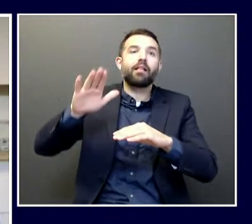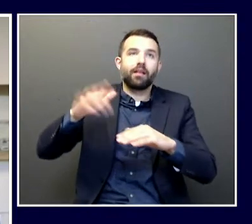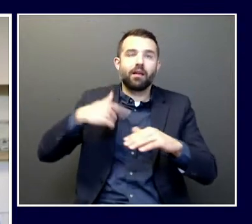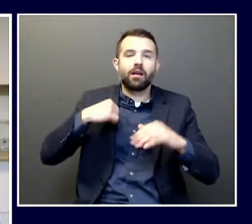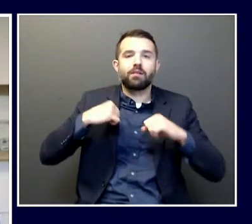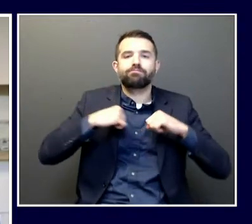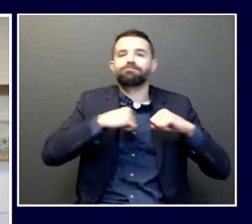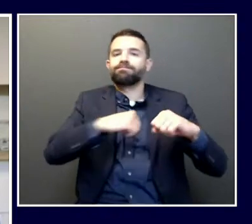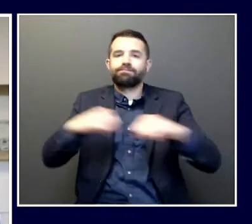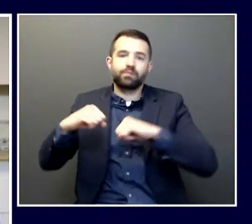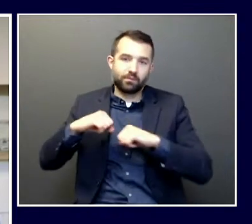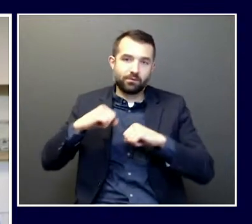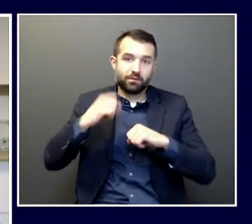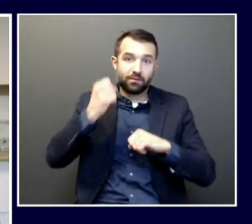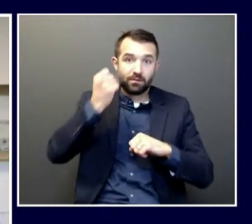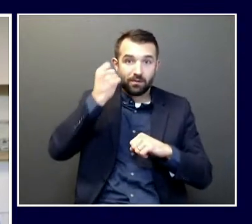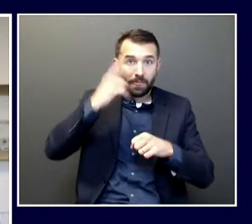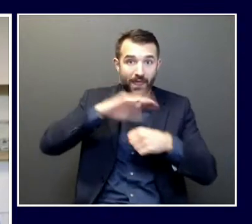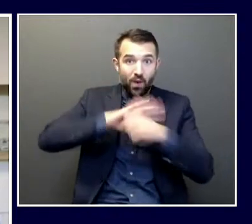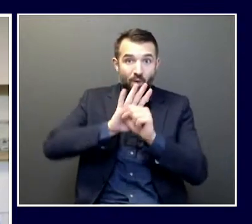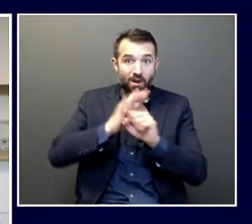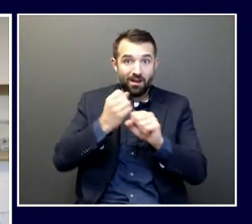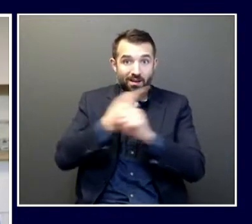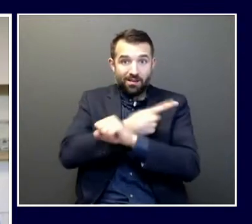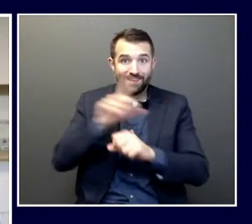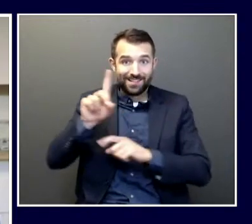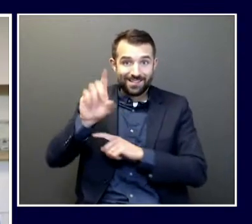the afternoon goes to Leah Russell.